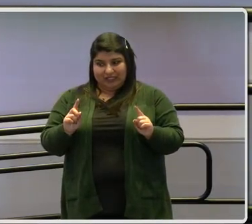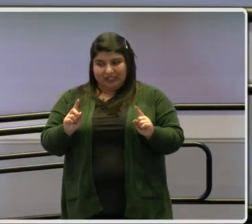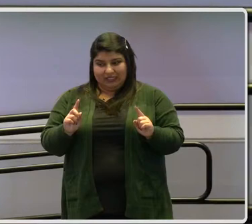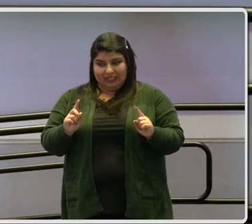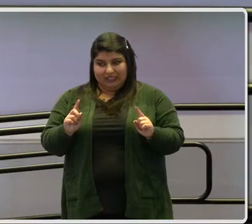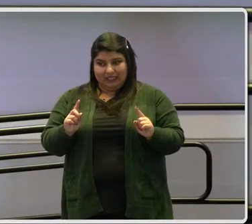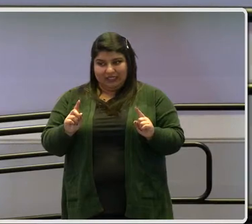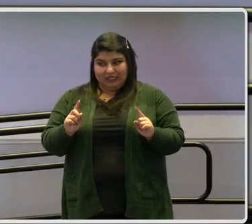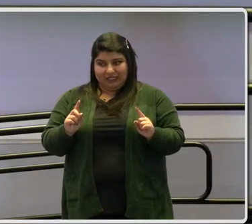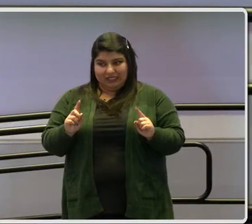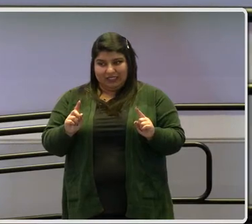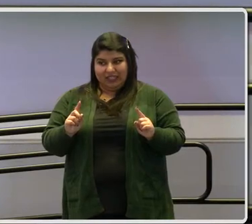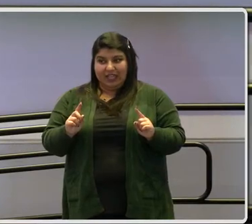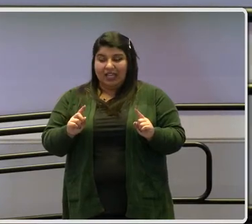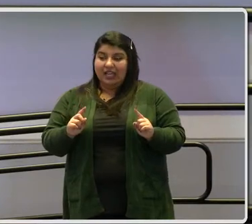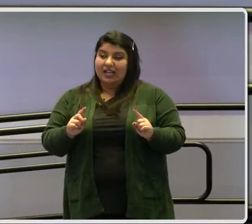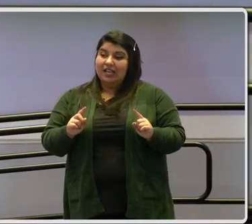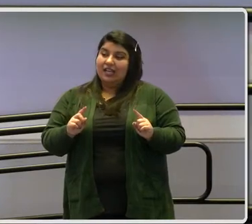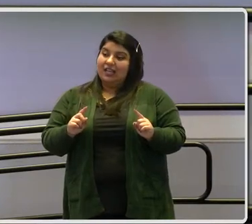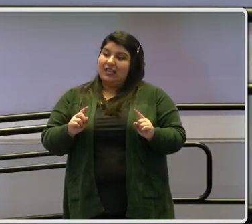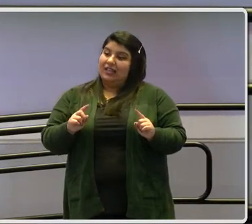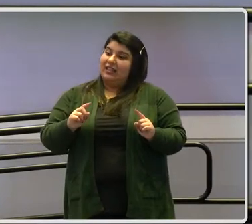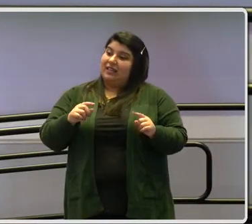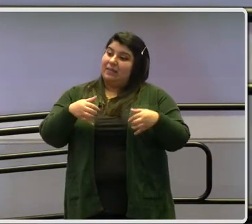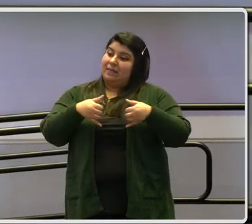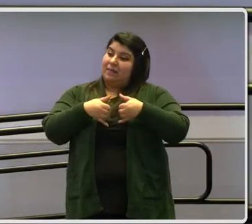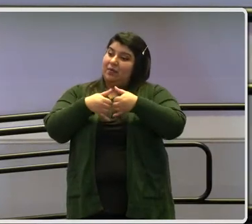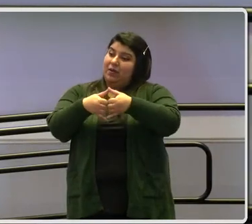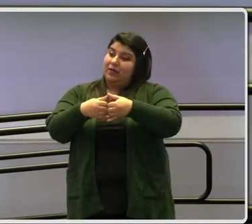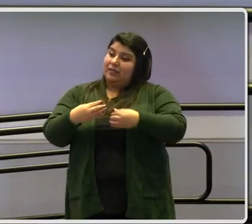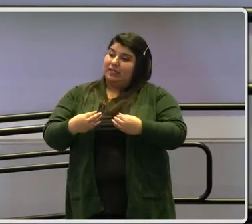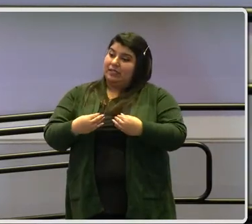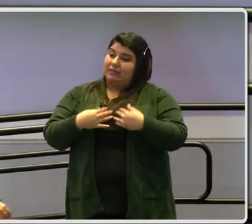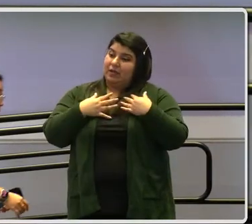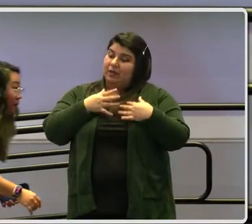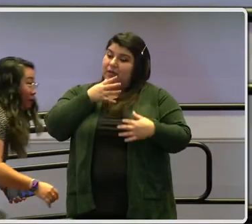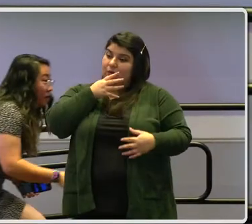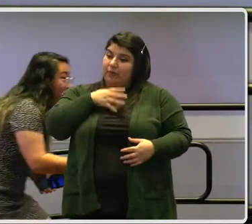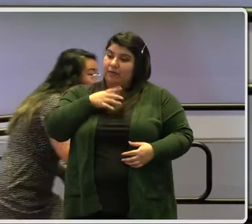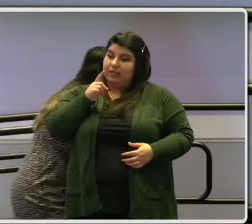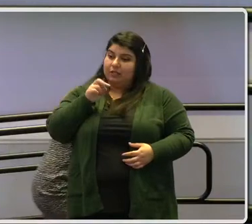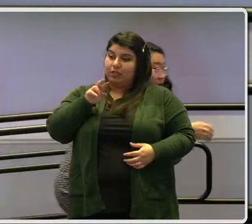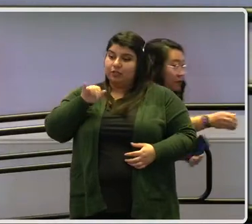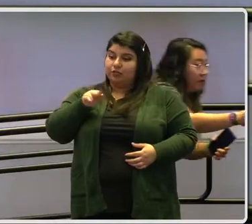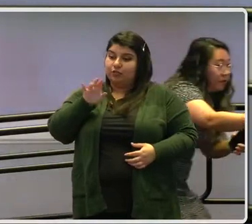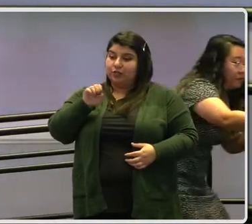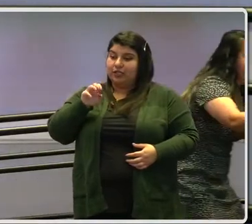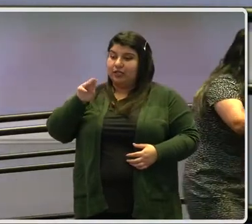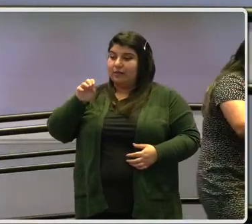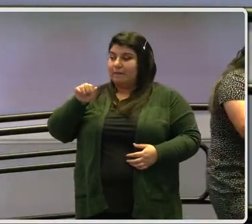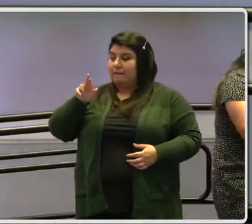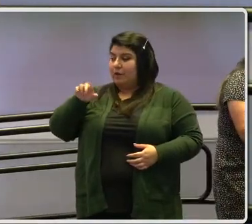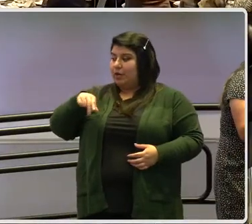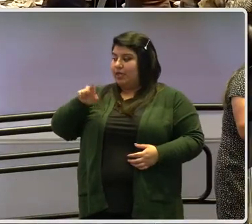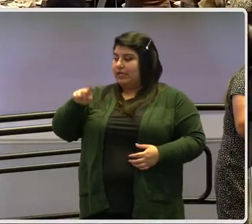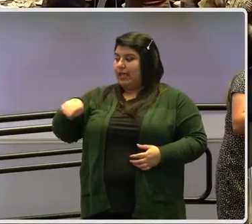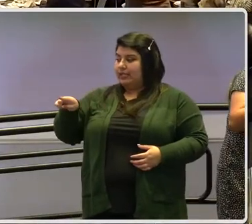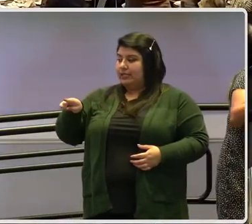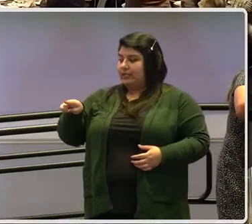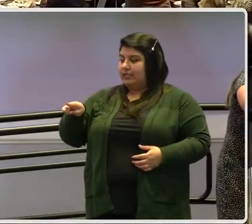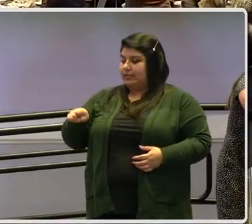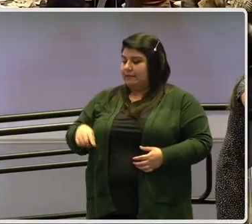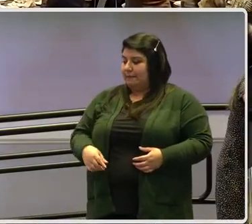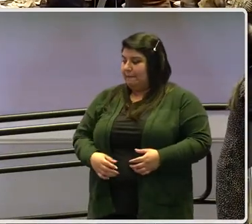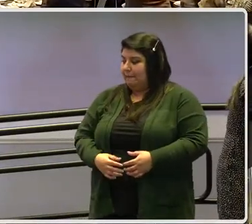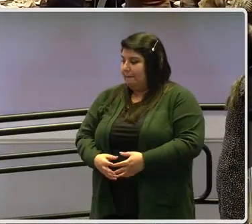But I would like to present Inspiring Women, Dr. Julie Marquez. Turn the